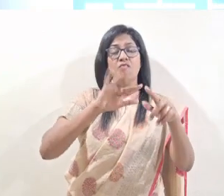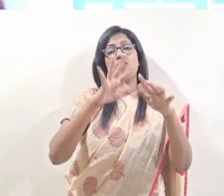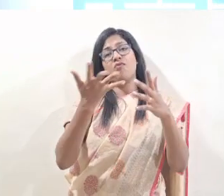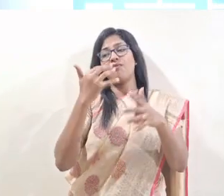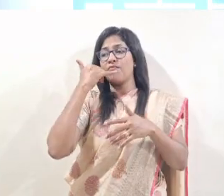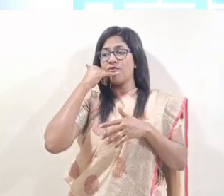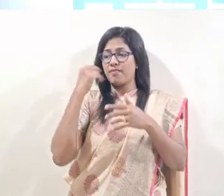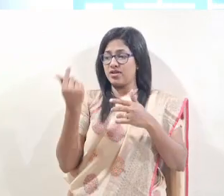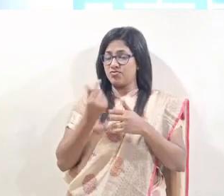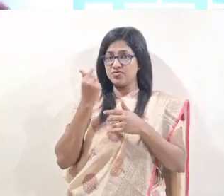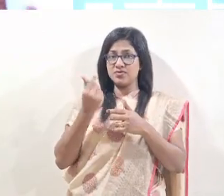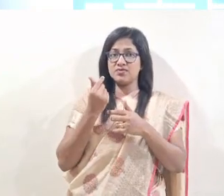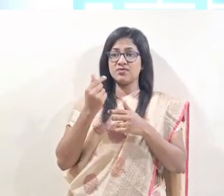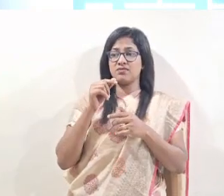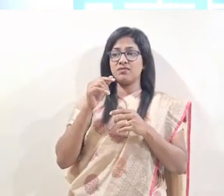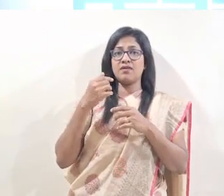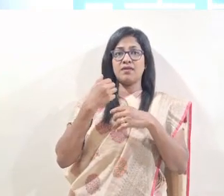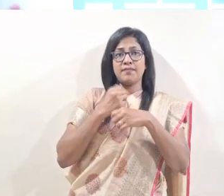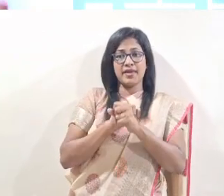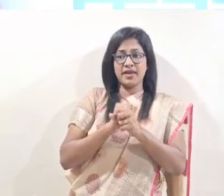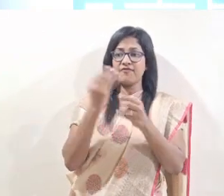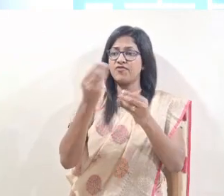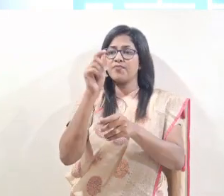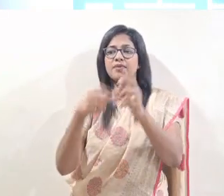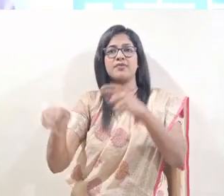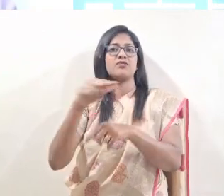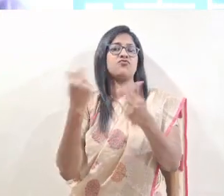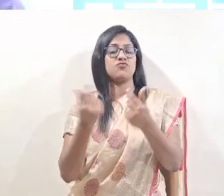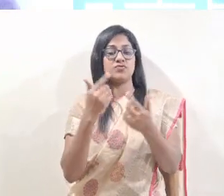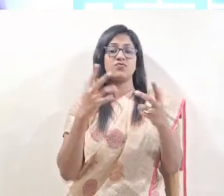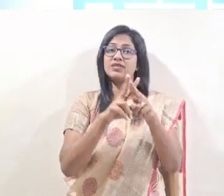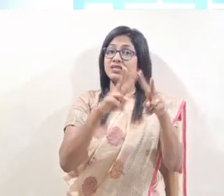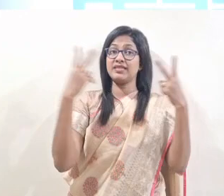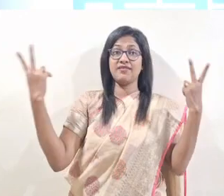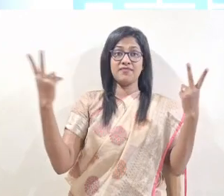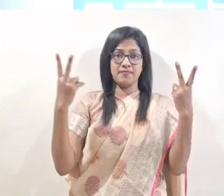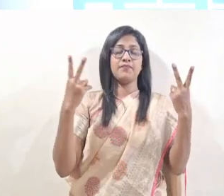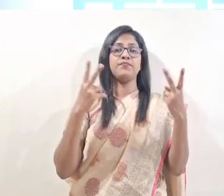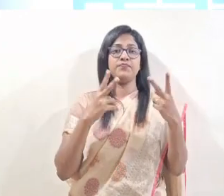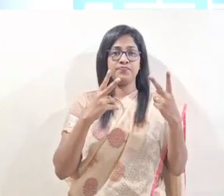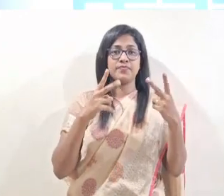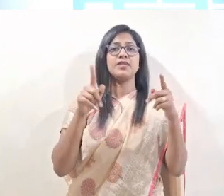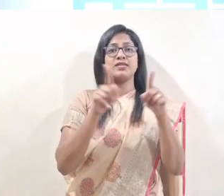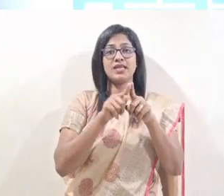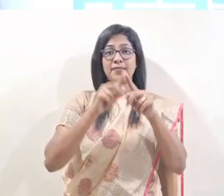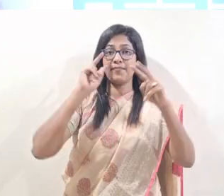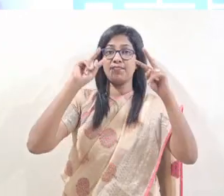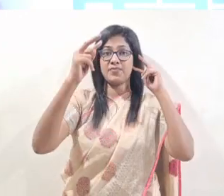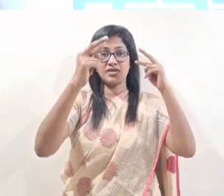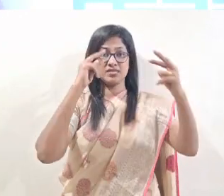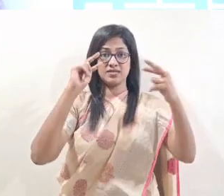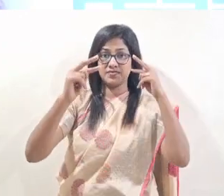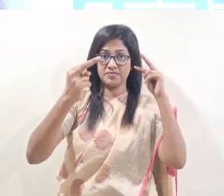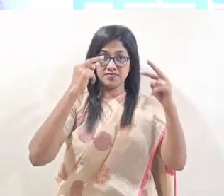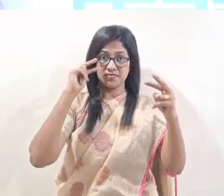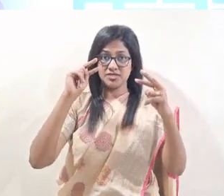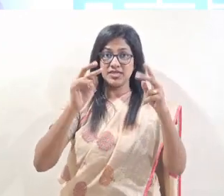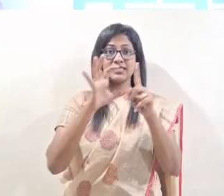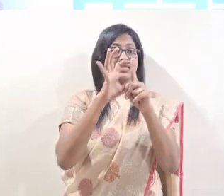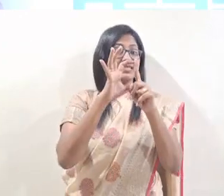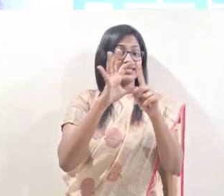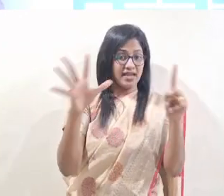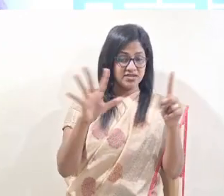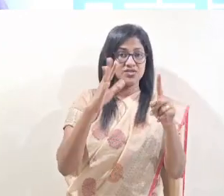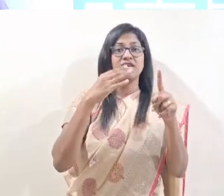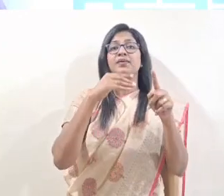versus you make a mobile phone which is used by a few. There is a lot of difference. Right? Similarly, perception of risks can be different